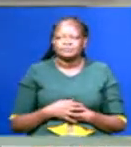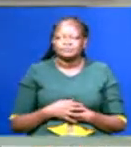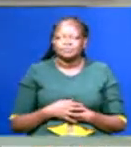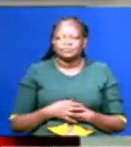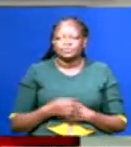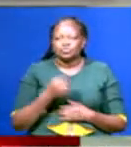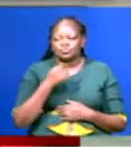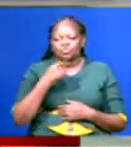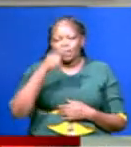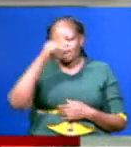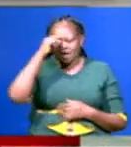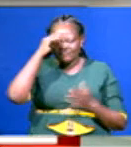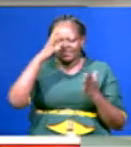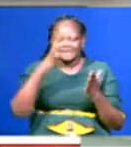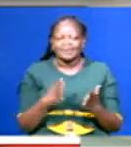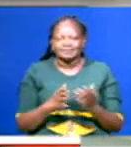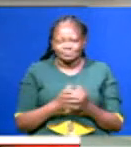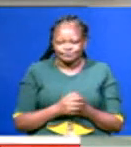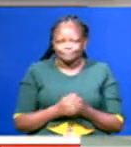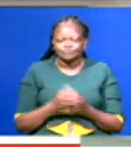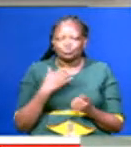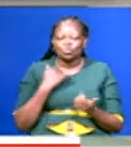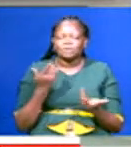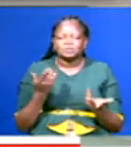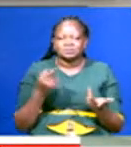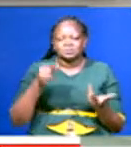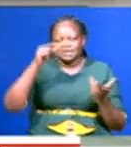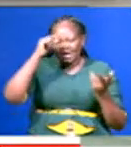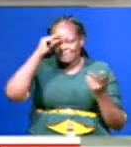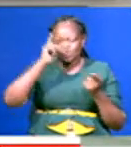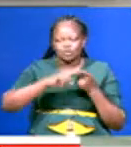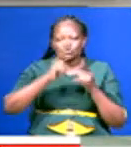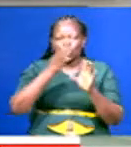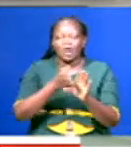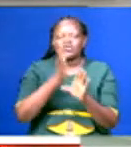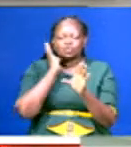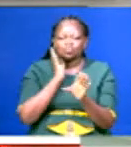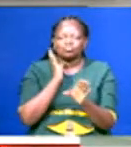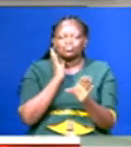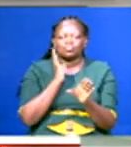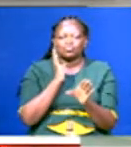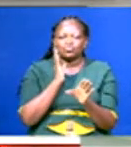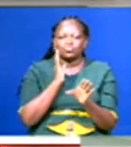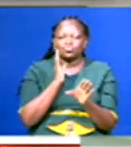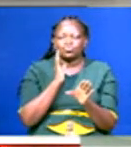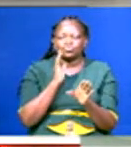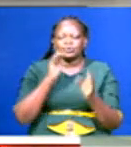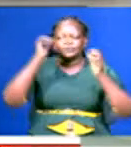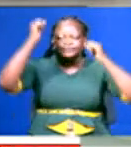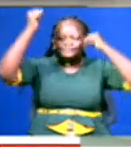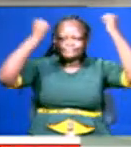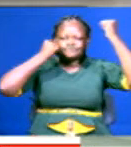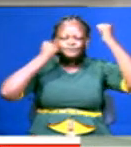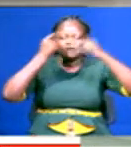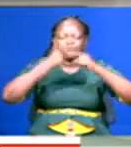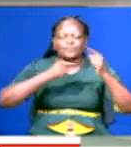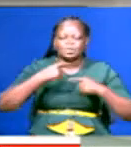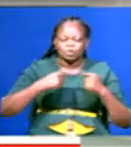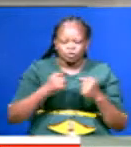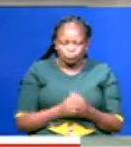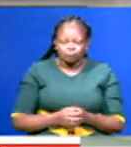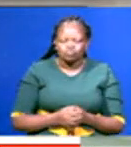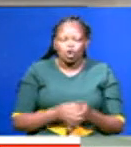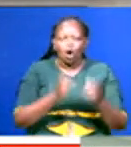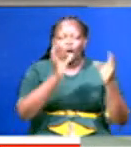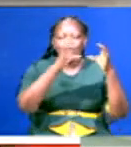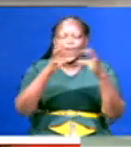Governor Jeremiah Lomorukai now wants the government to withdraw the Kenya Defence Forces from the ongoing multi-agency